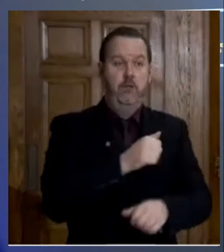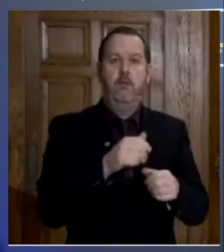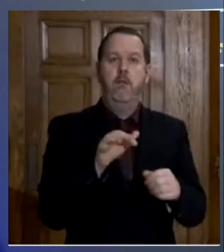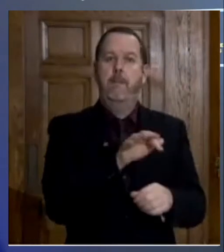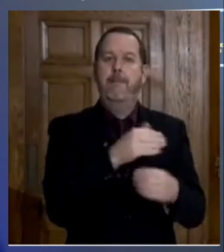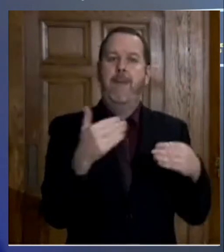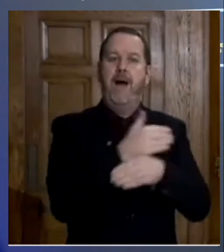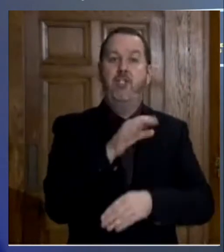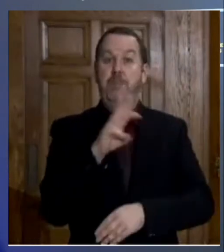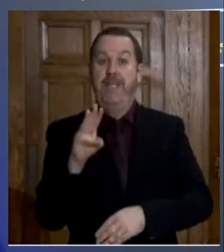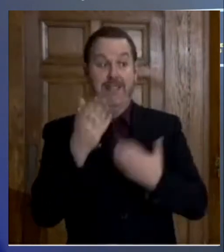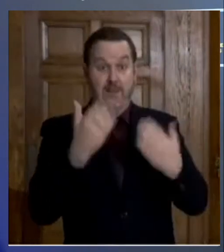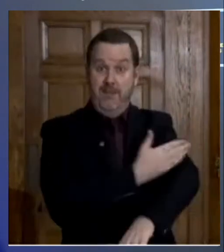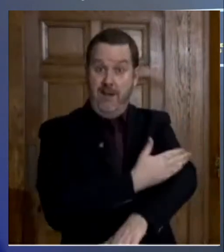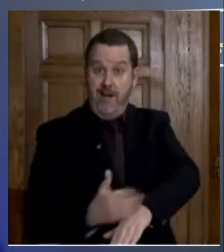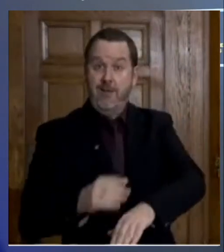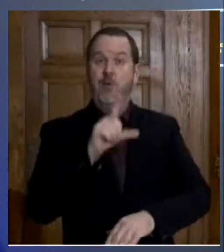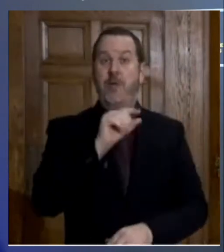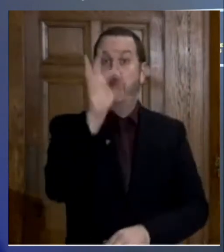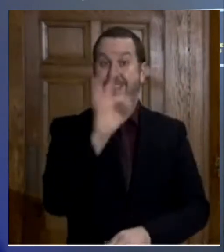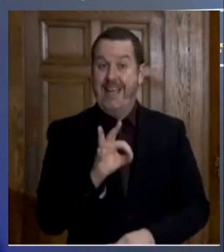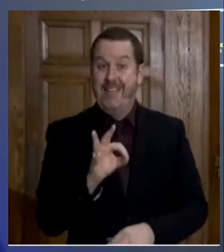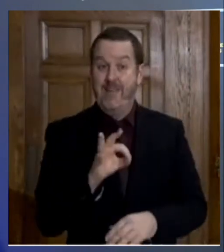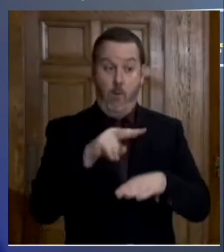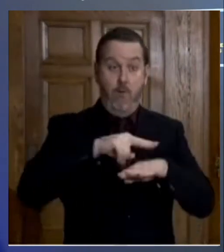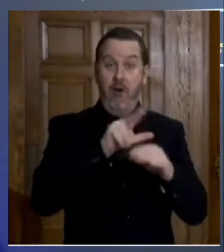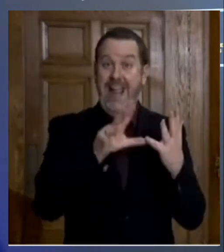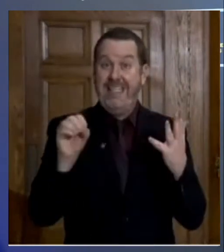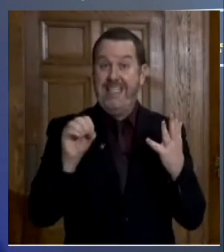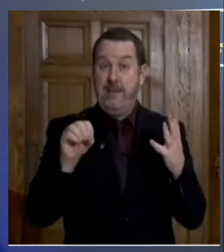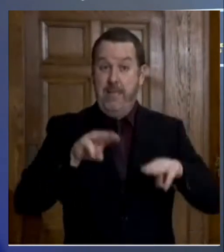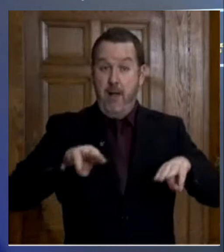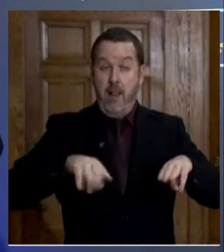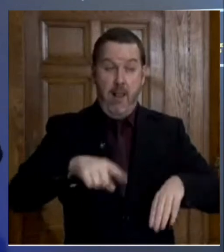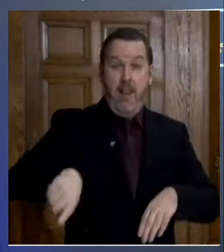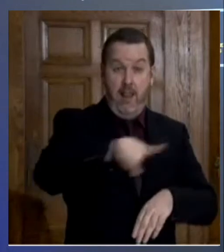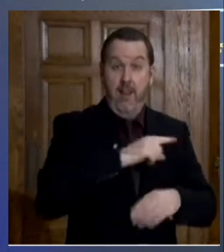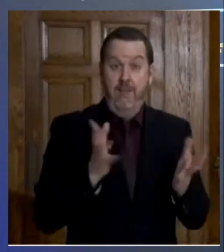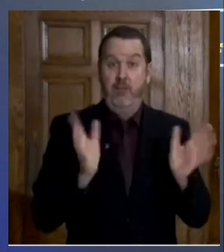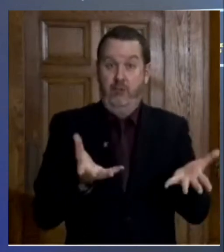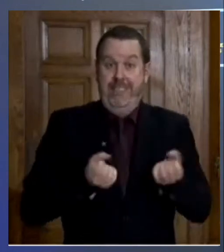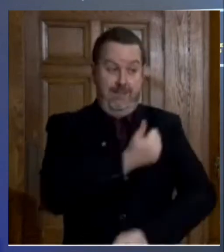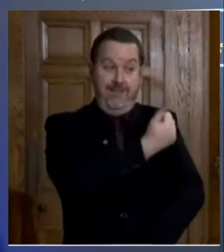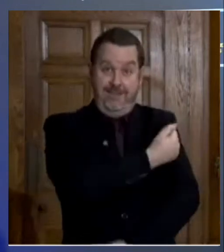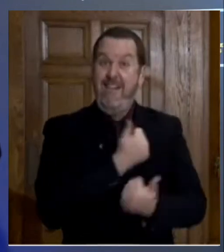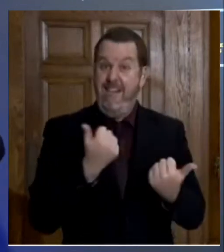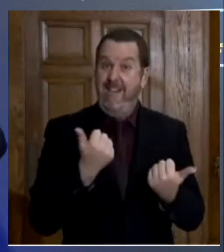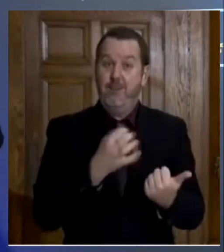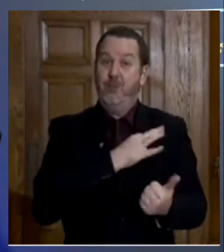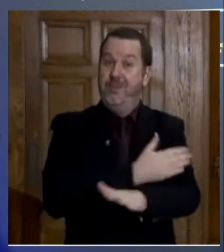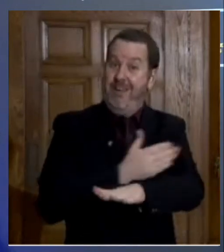close to 20% of our over 80s have received a jab. And we are just getting going.